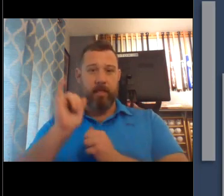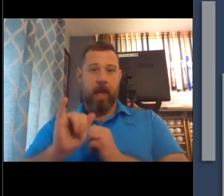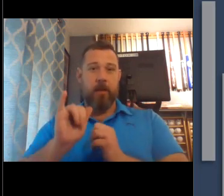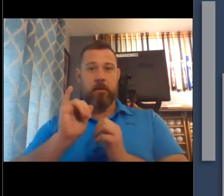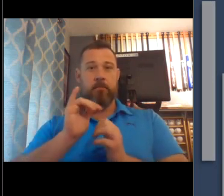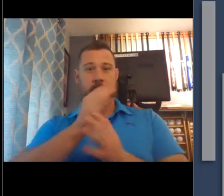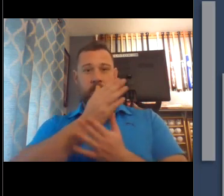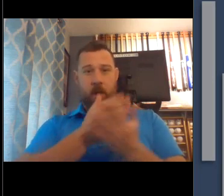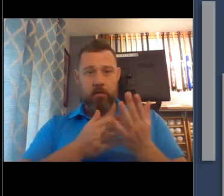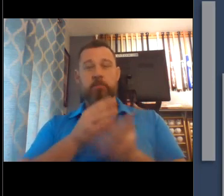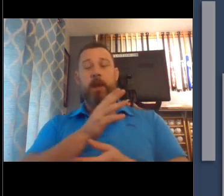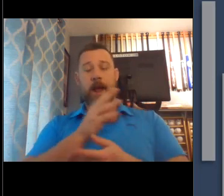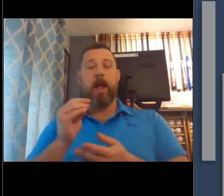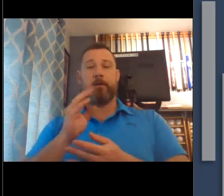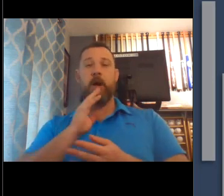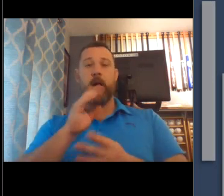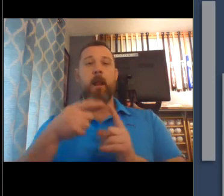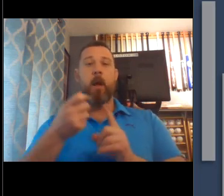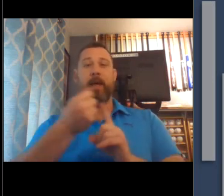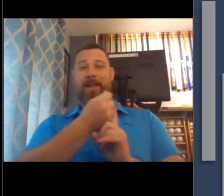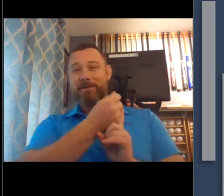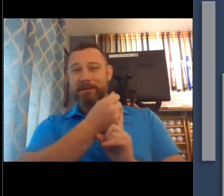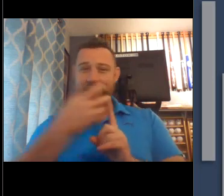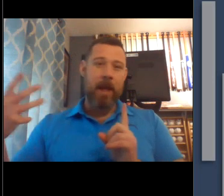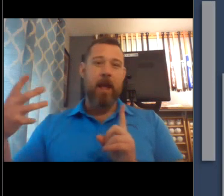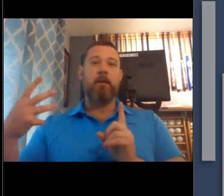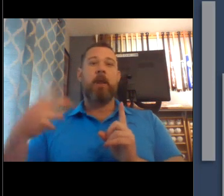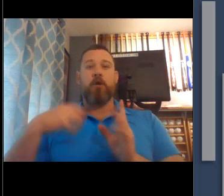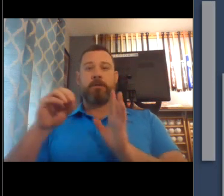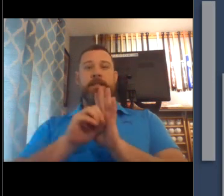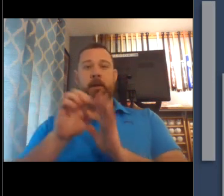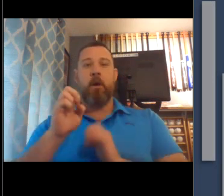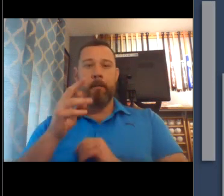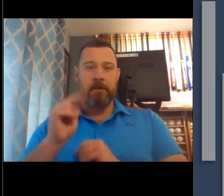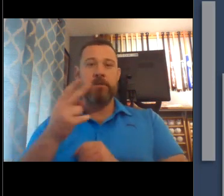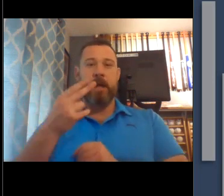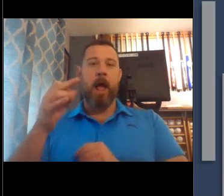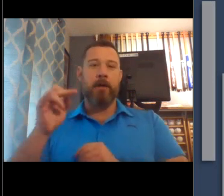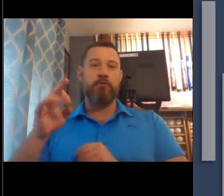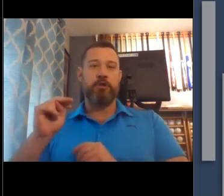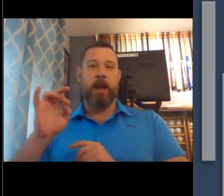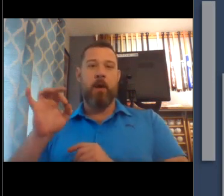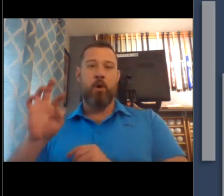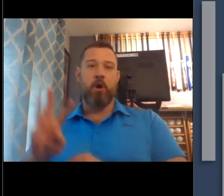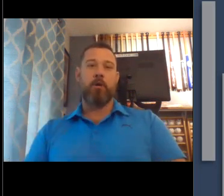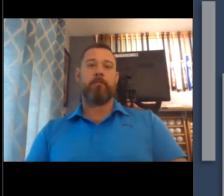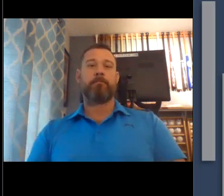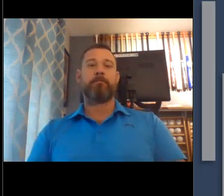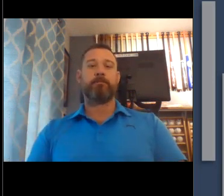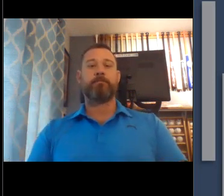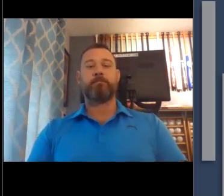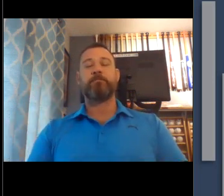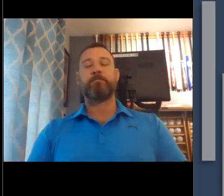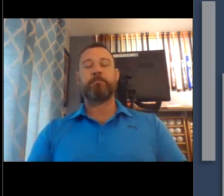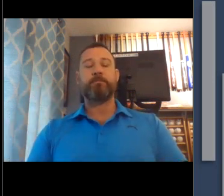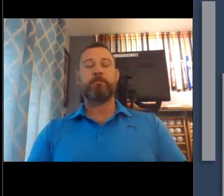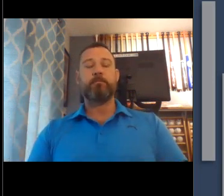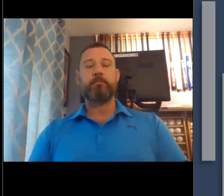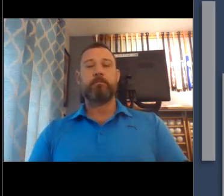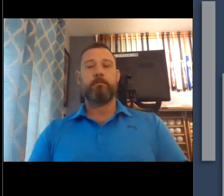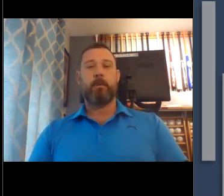whether it can also be an expansion in our zero emission and hydrogen networks. Yeah, thank you, Commissioner Norton.